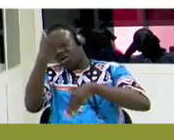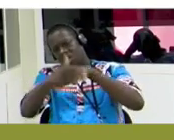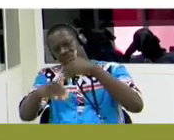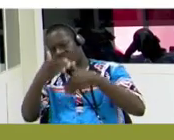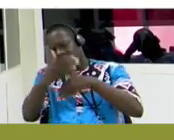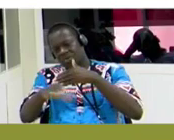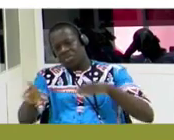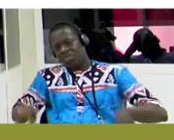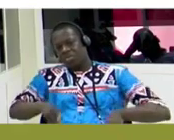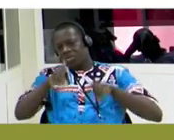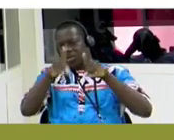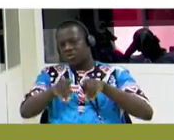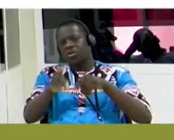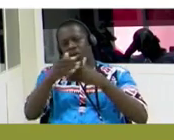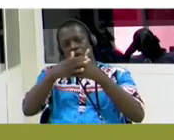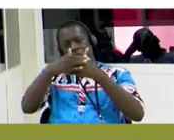moreover,